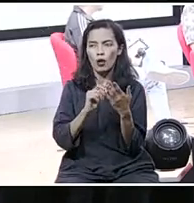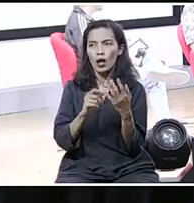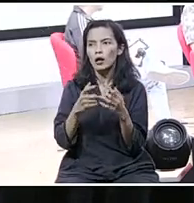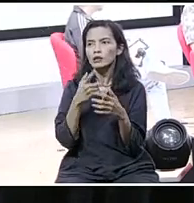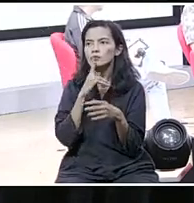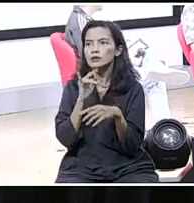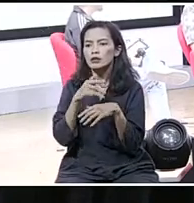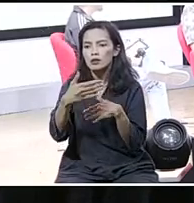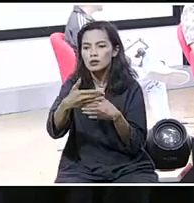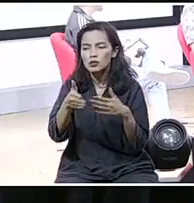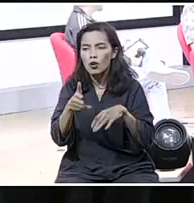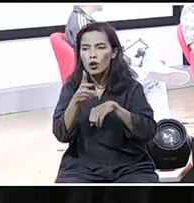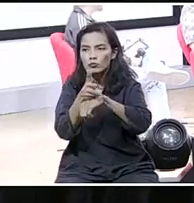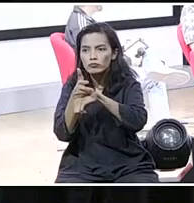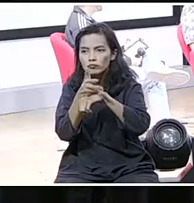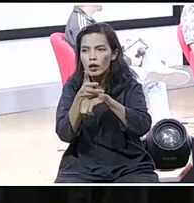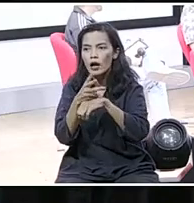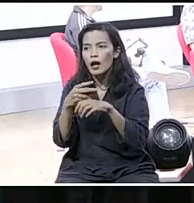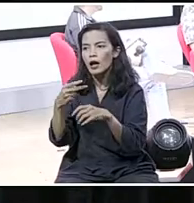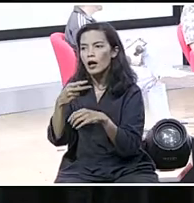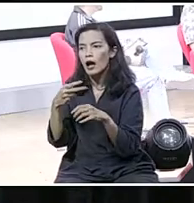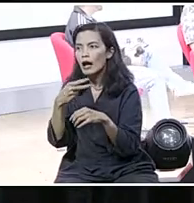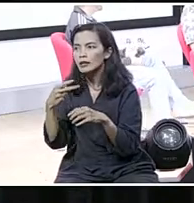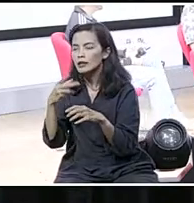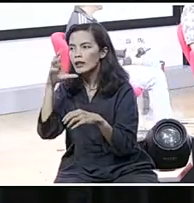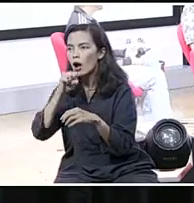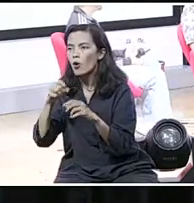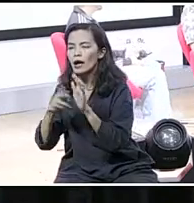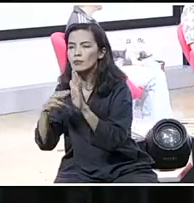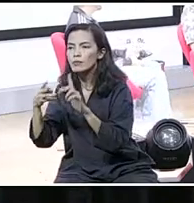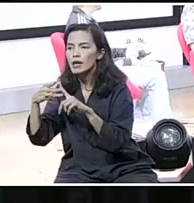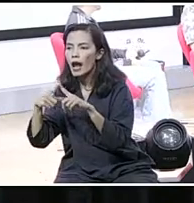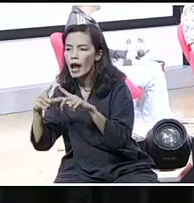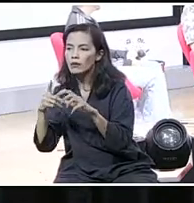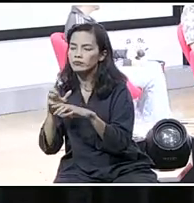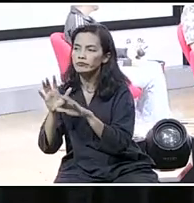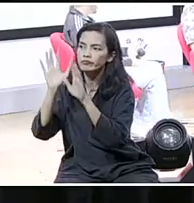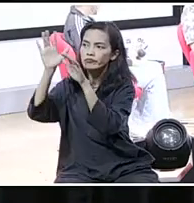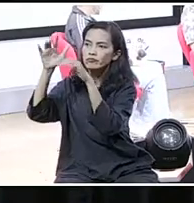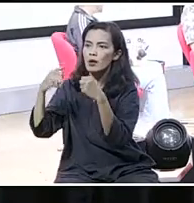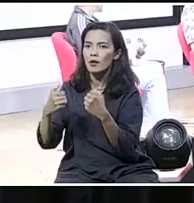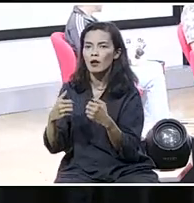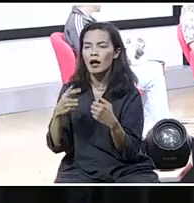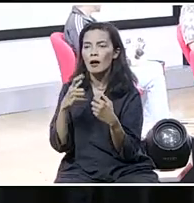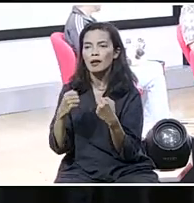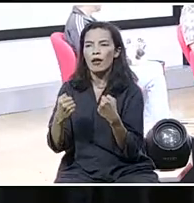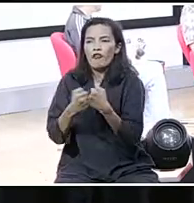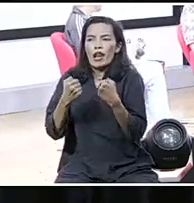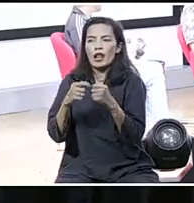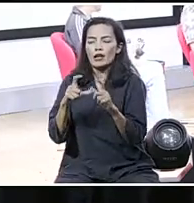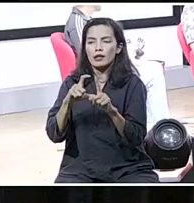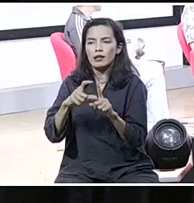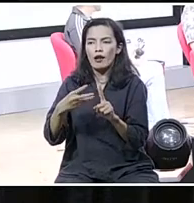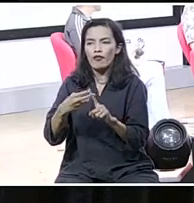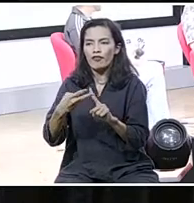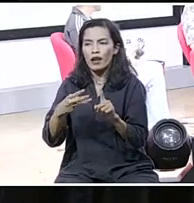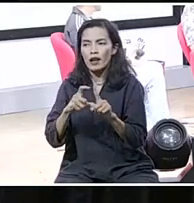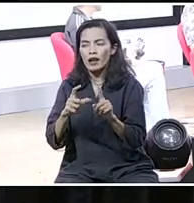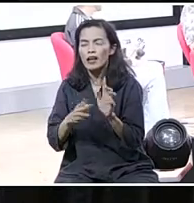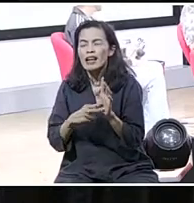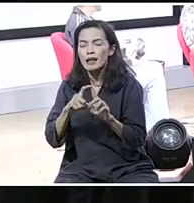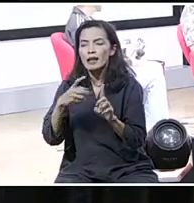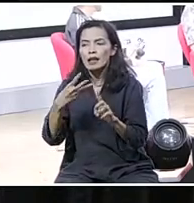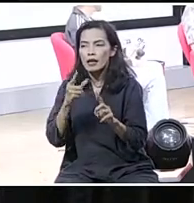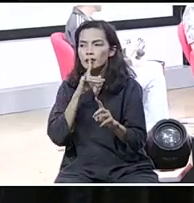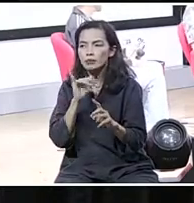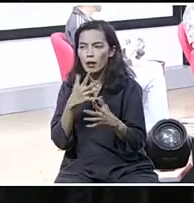for the NBA's Oklahoma City Thunder and the New Orleans Pelicans. I still